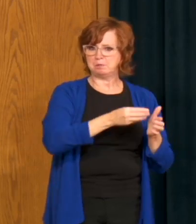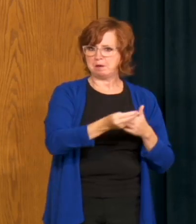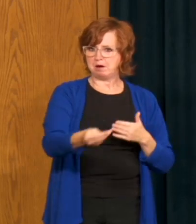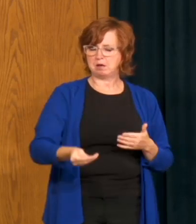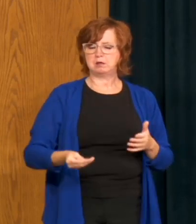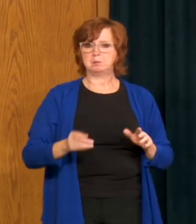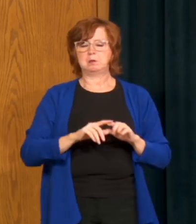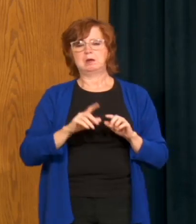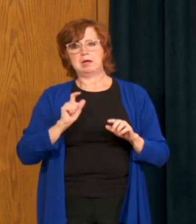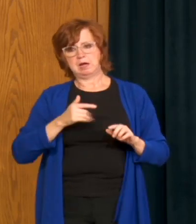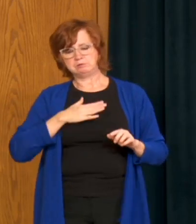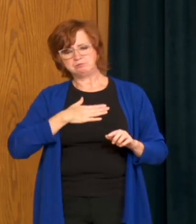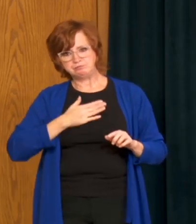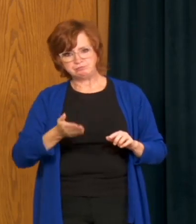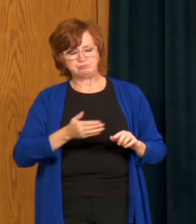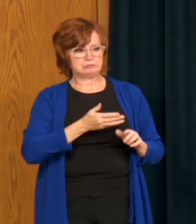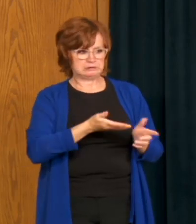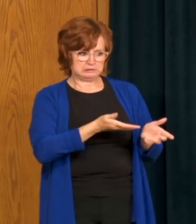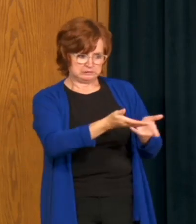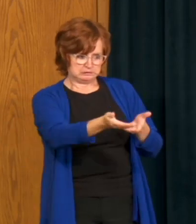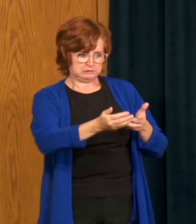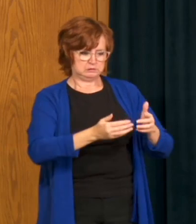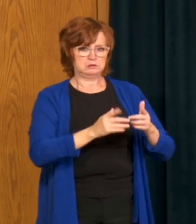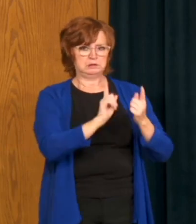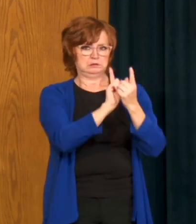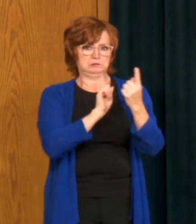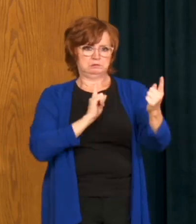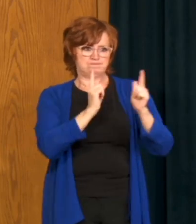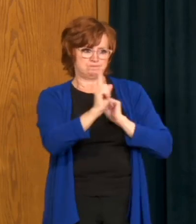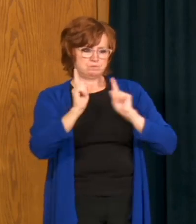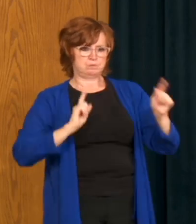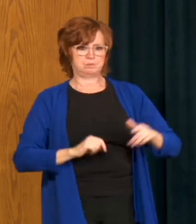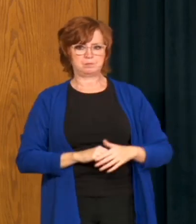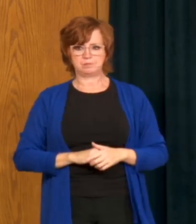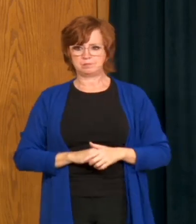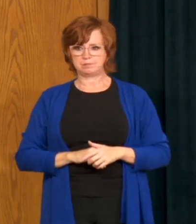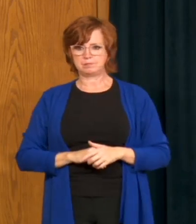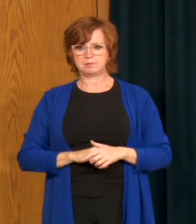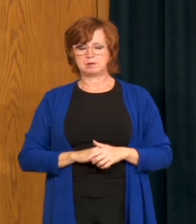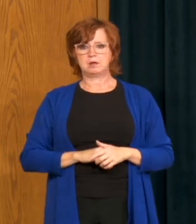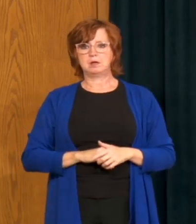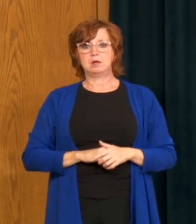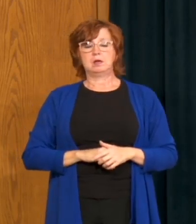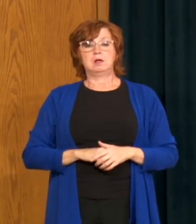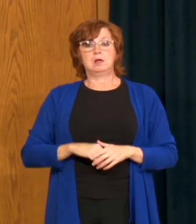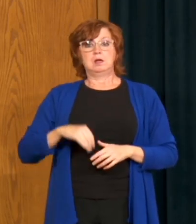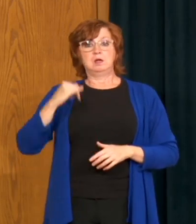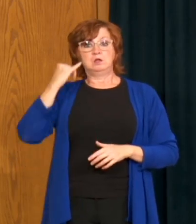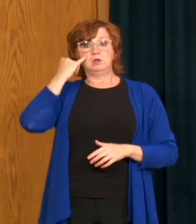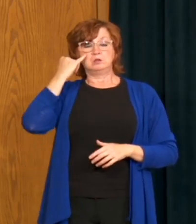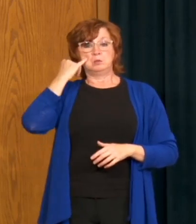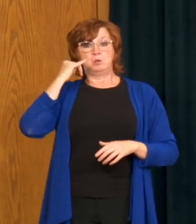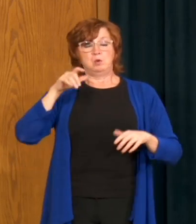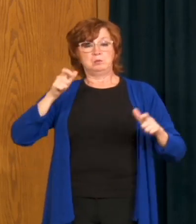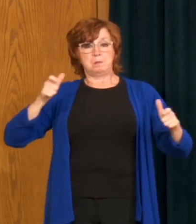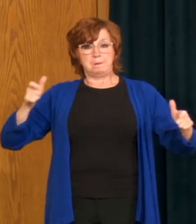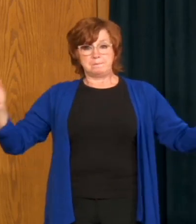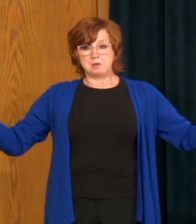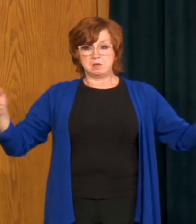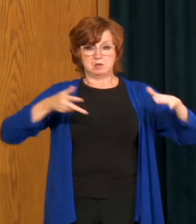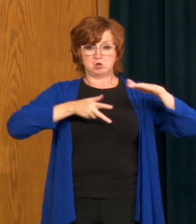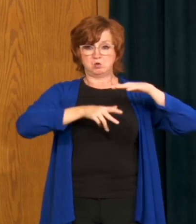people who are setting up a garage sale as individual homeowners, obviously you don't want people to get together to have a large garage sale. But if you're setting something